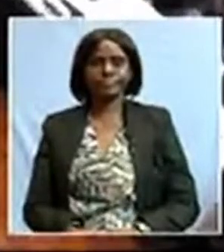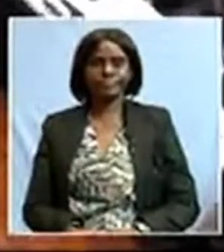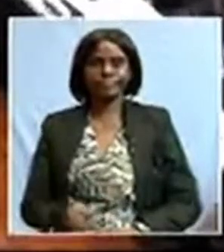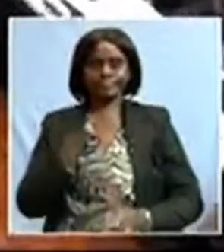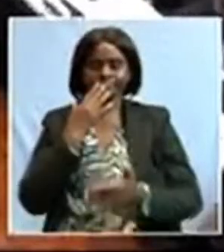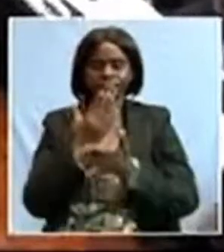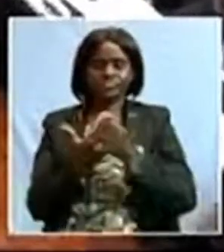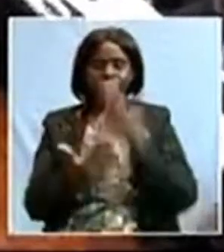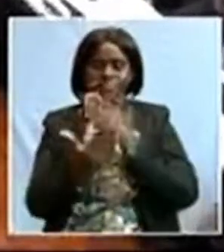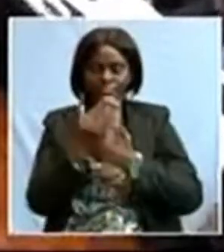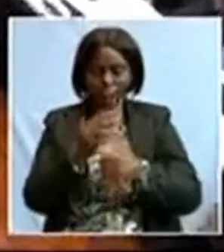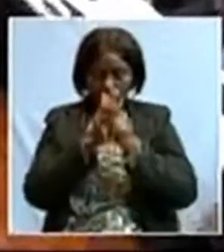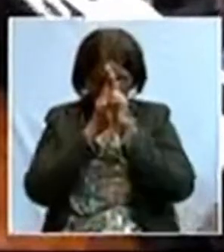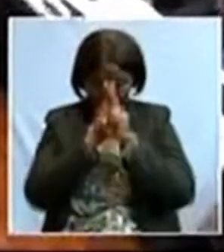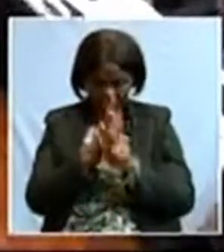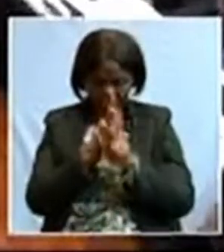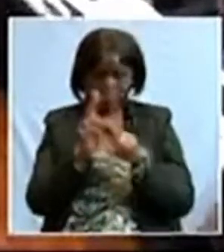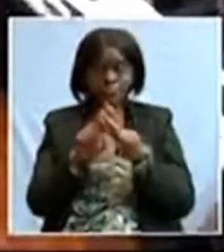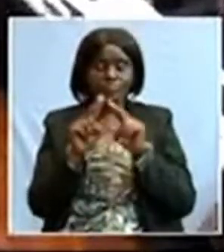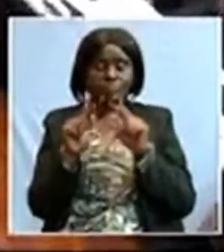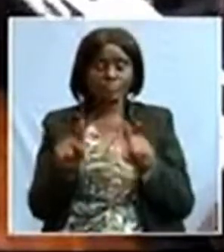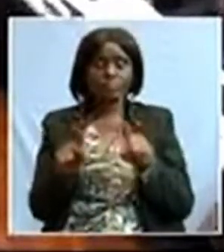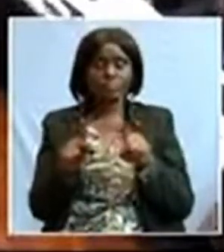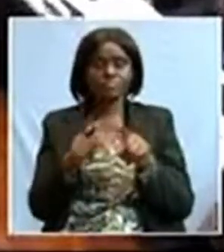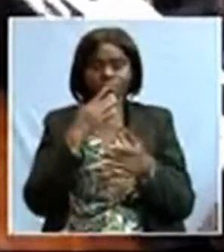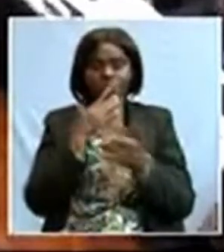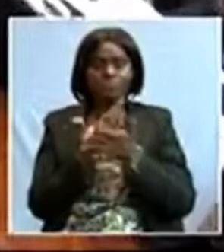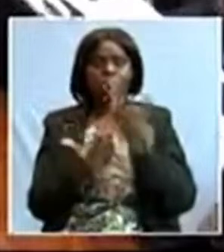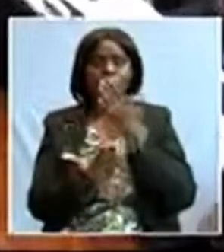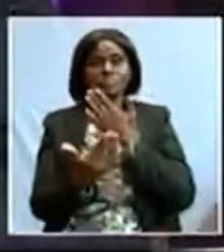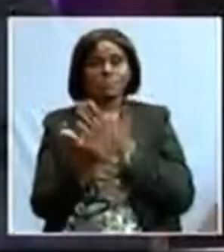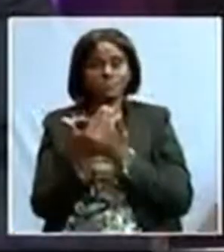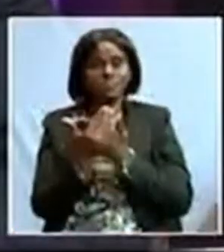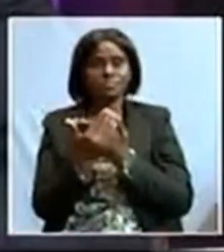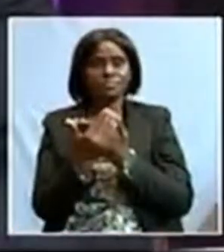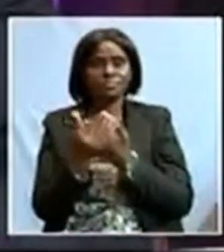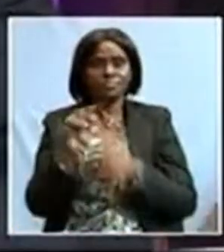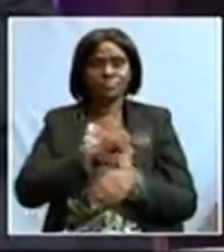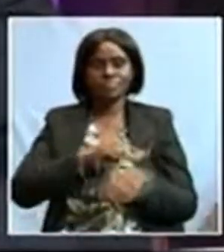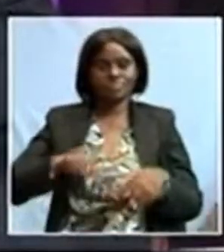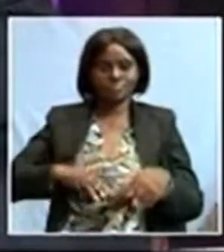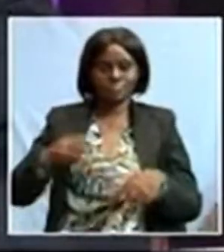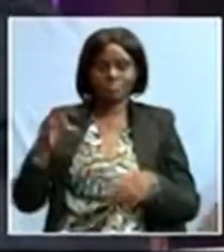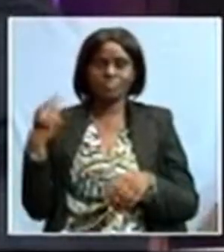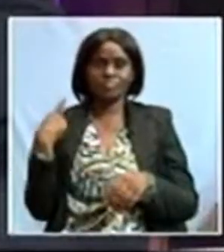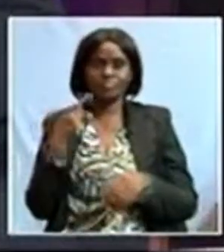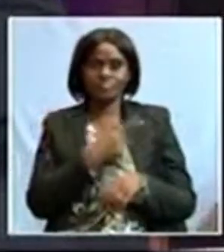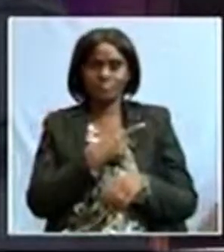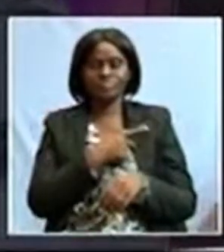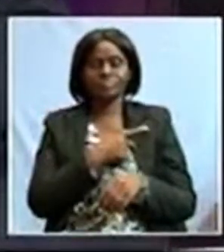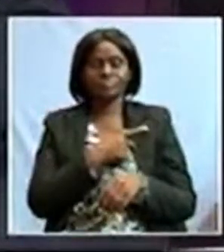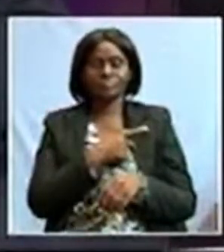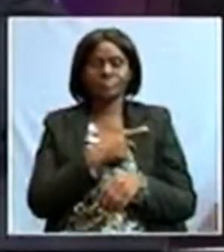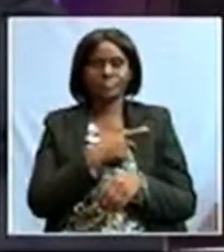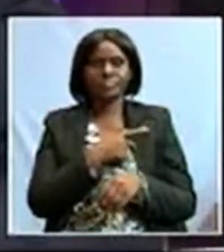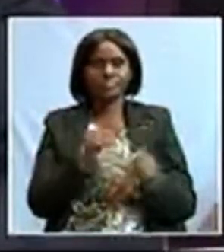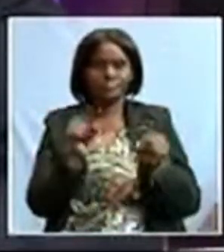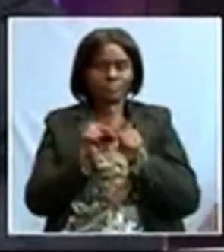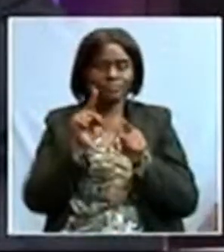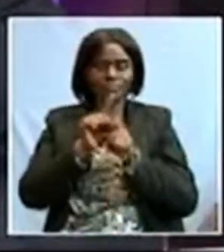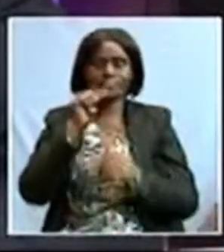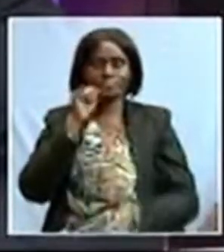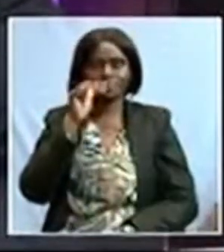Good morning, honorable chairperson. Good morning, honorable members of Parliament, ladies